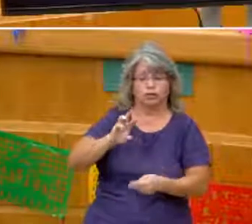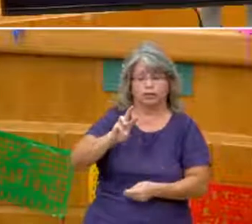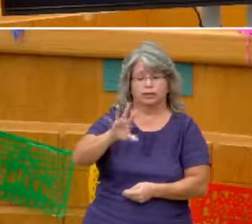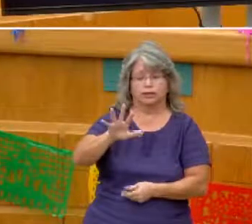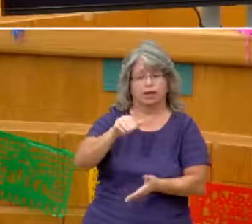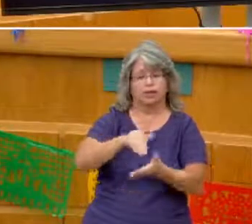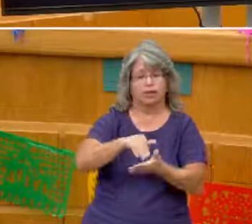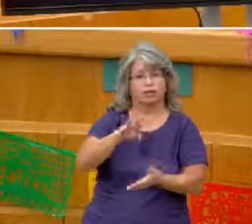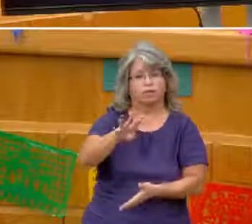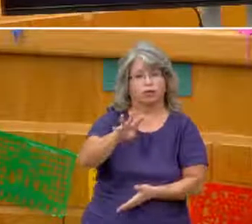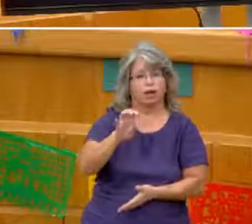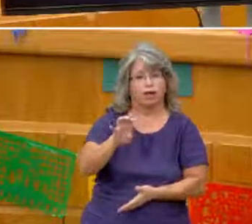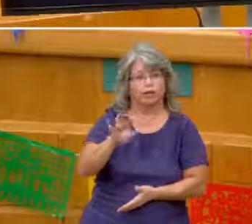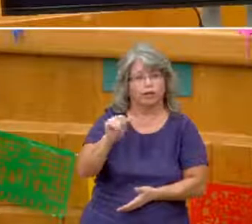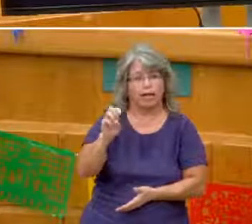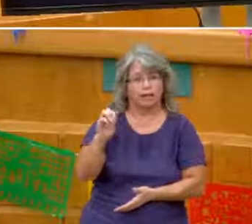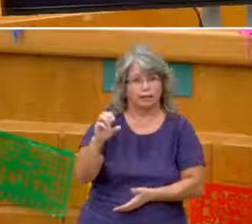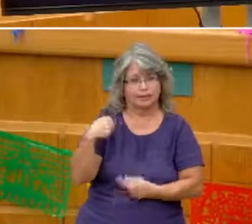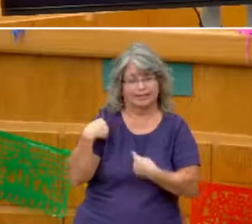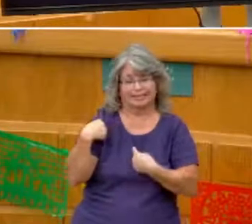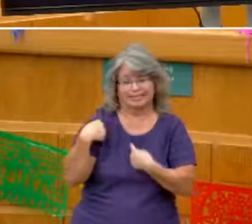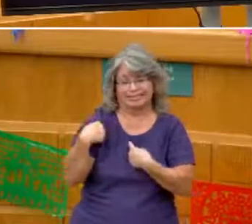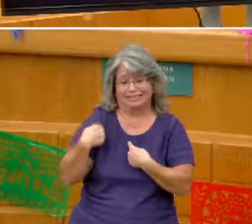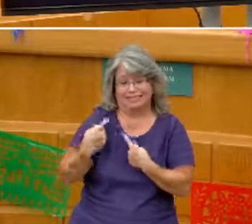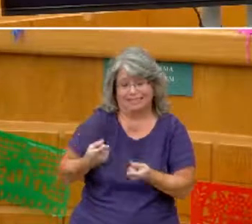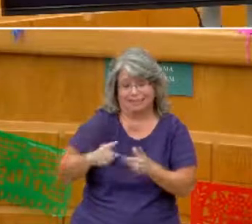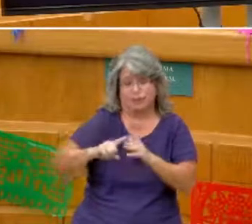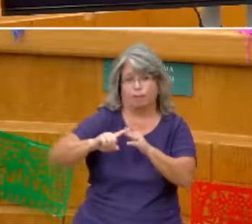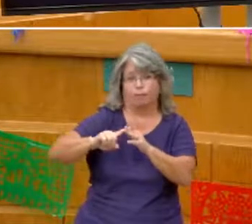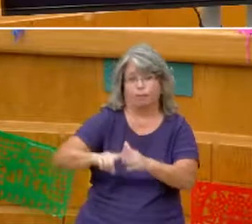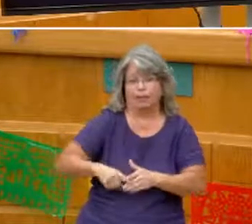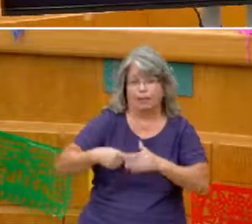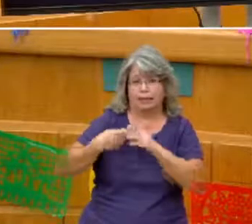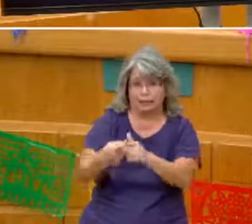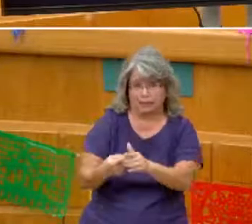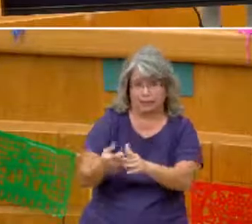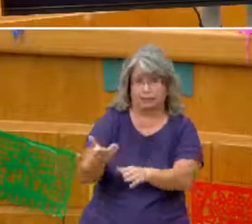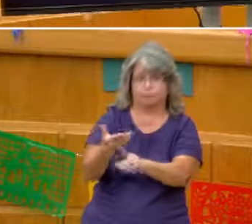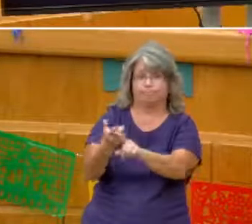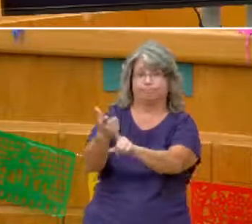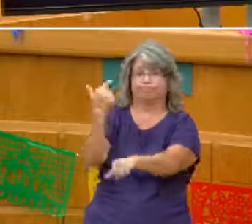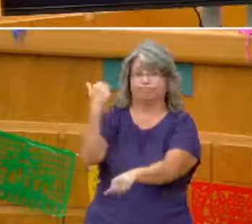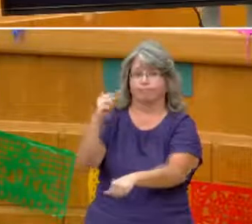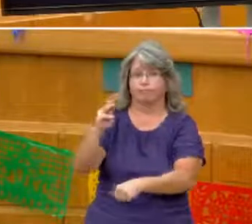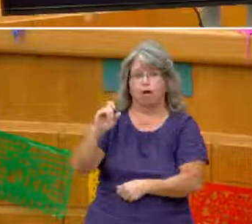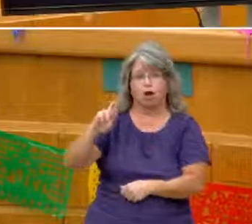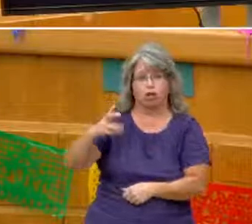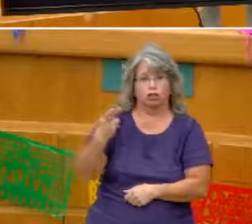65,400 cases in Nueces County since the beginning of the pandemic in March of 2020.